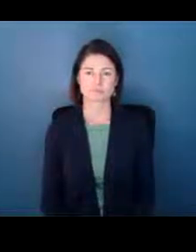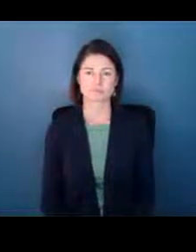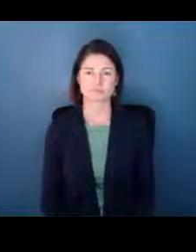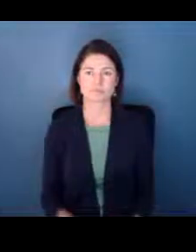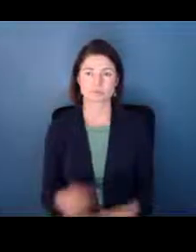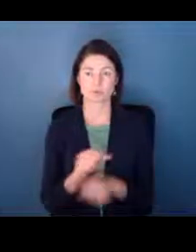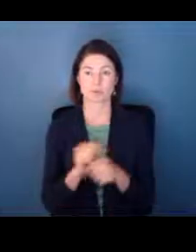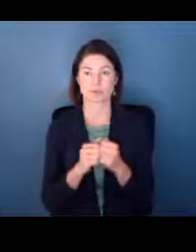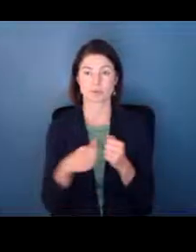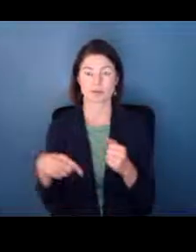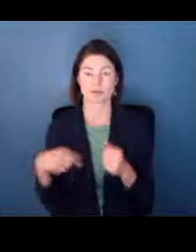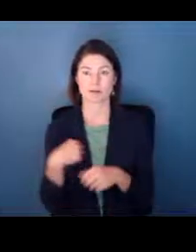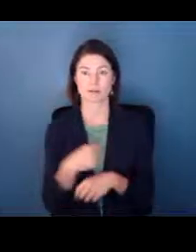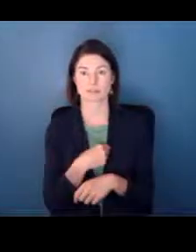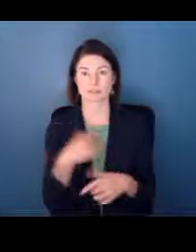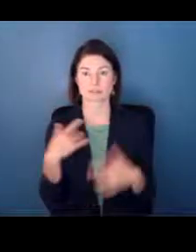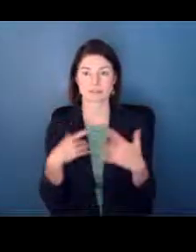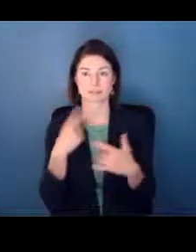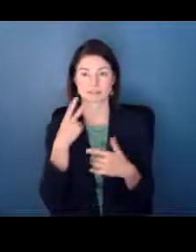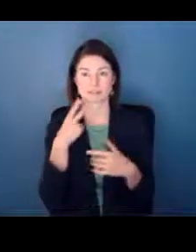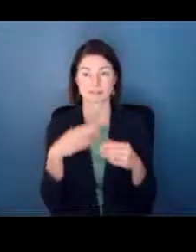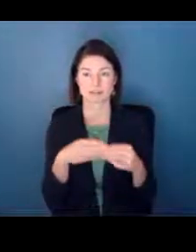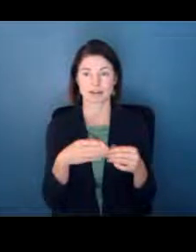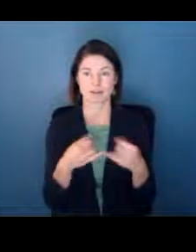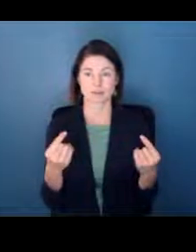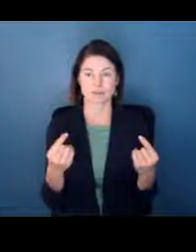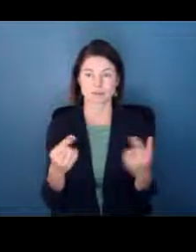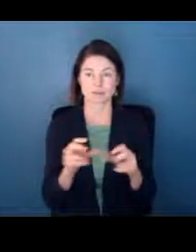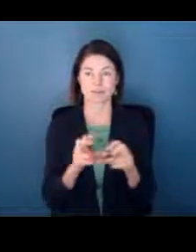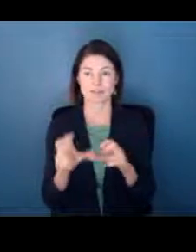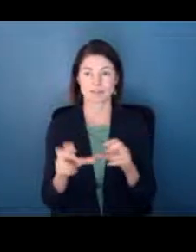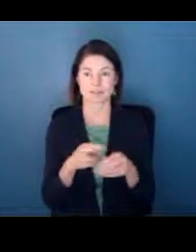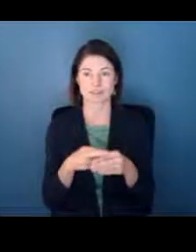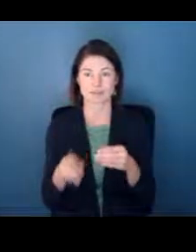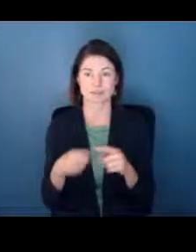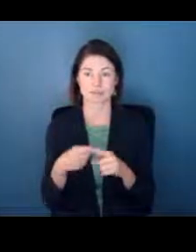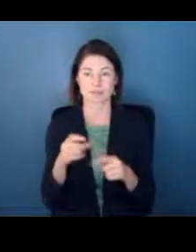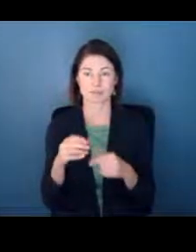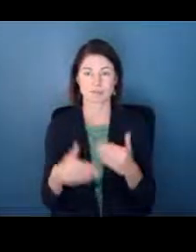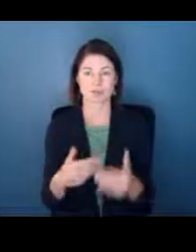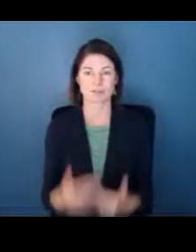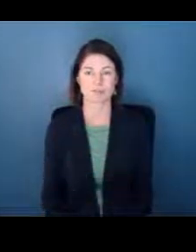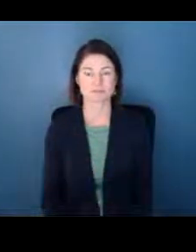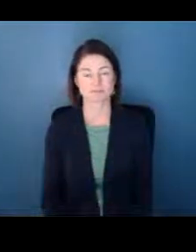those guidelines go and the investments and outcomes that come out of that process.